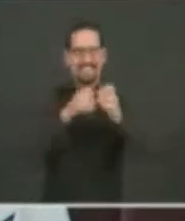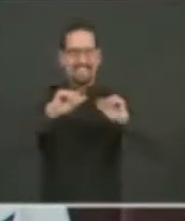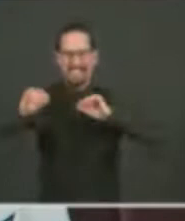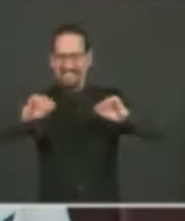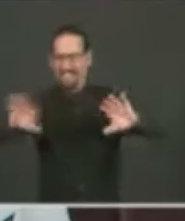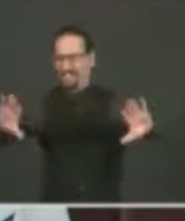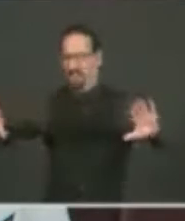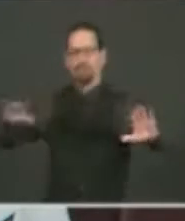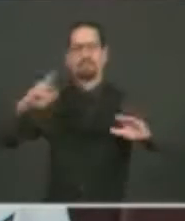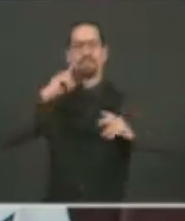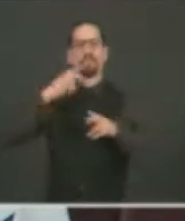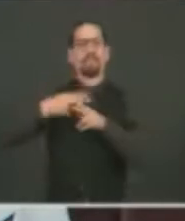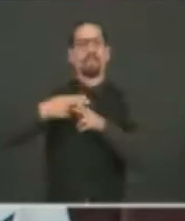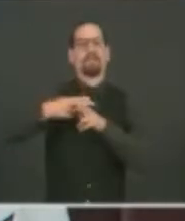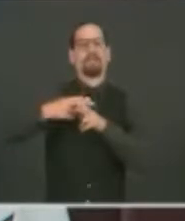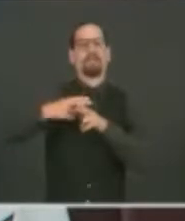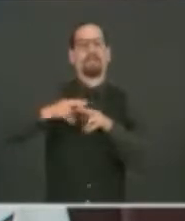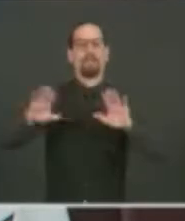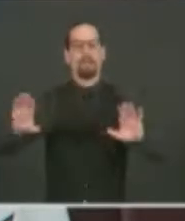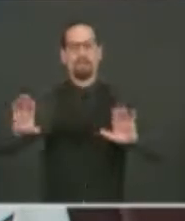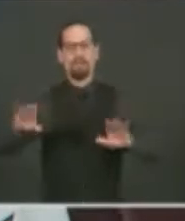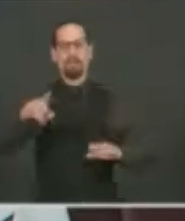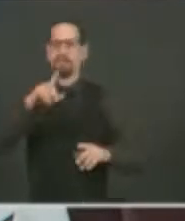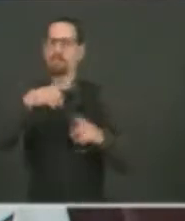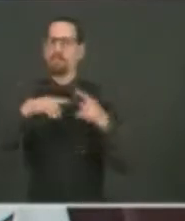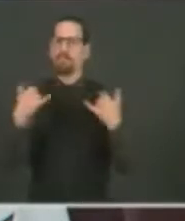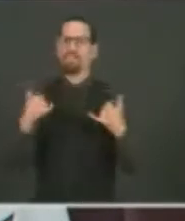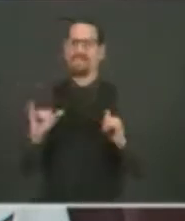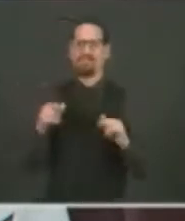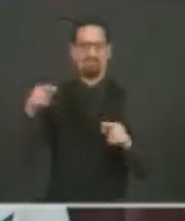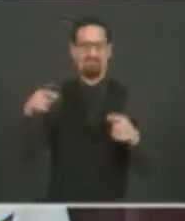We're working it every day. It's an active outbreak. We're